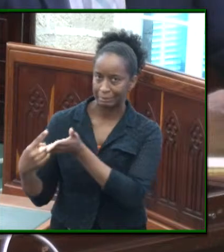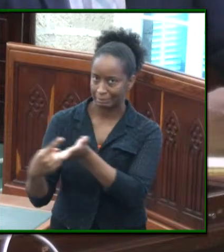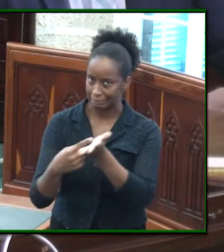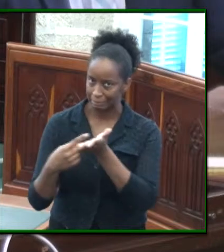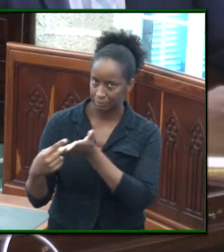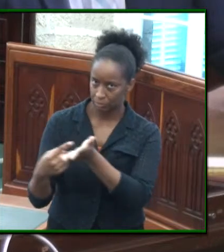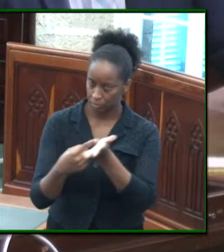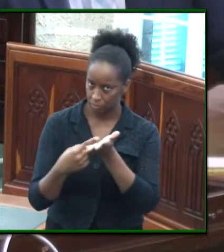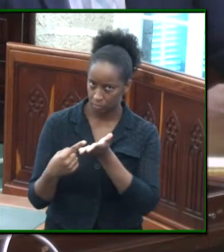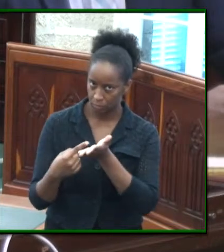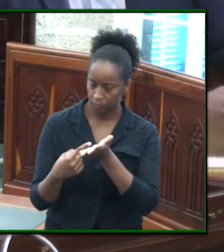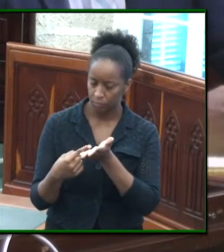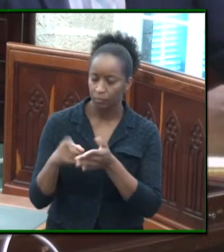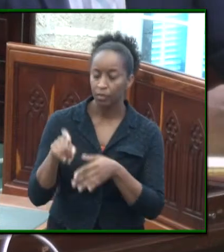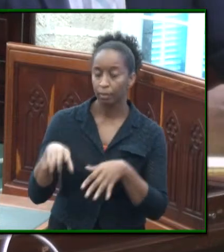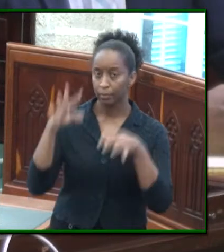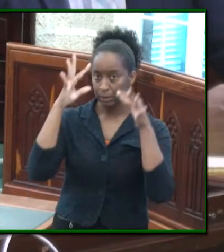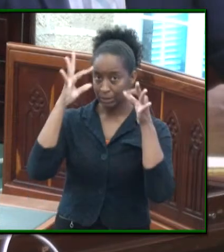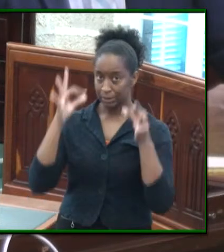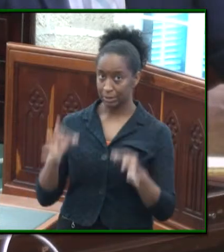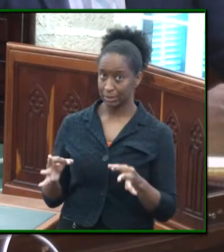where Barbados is to go.